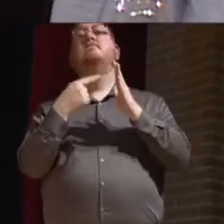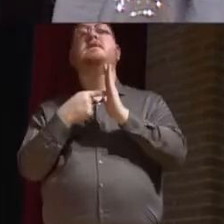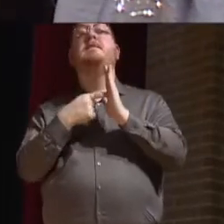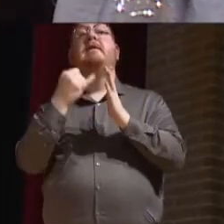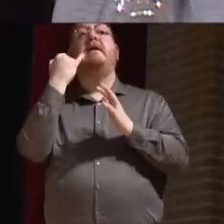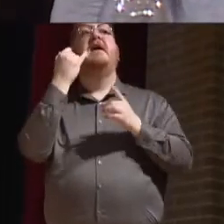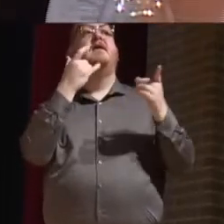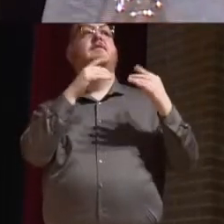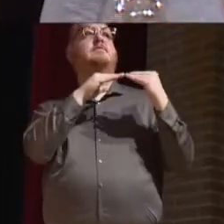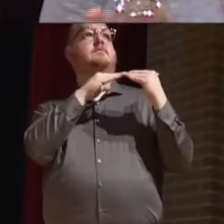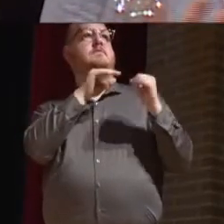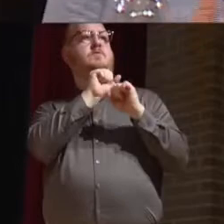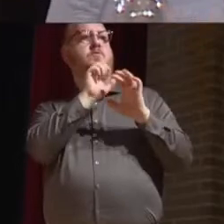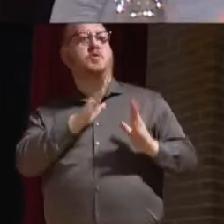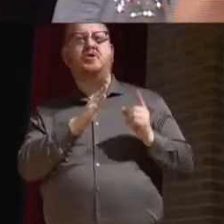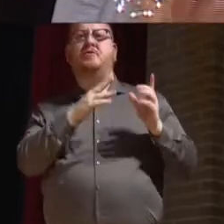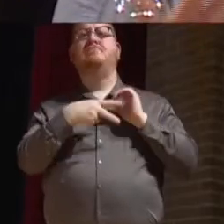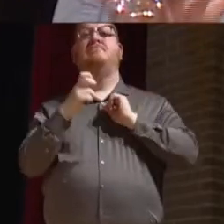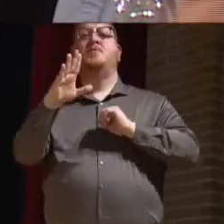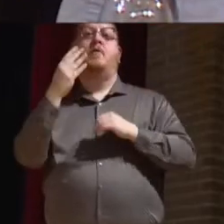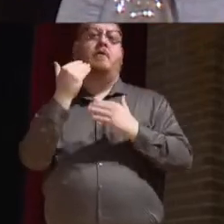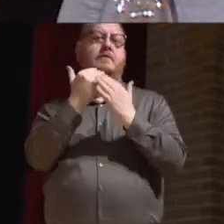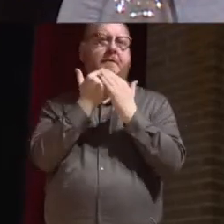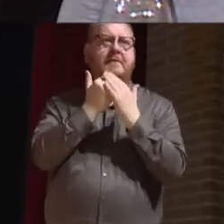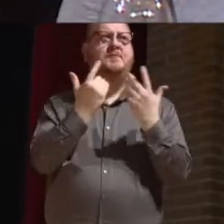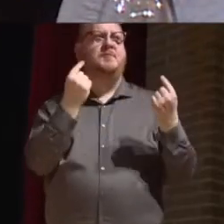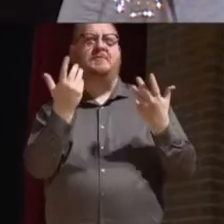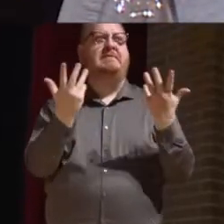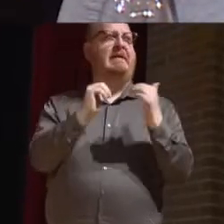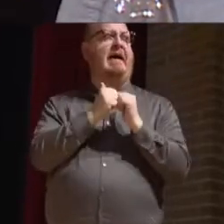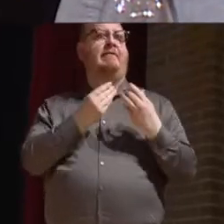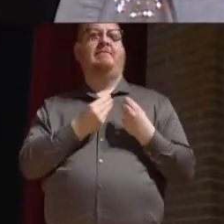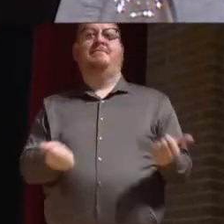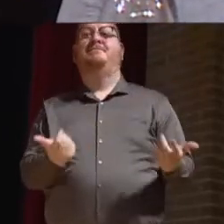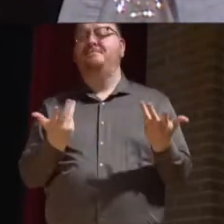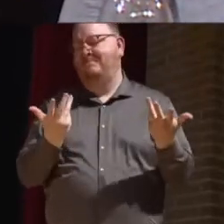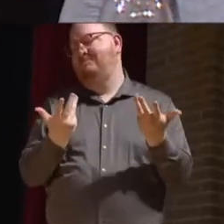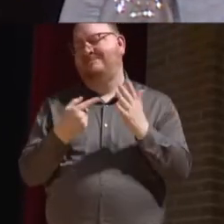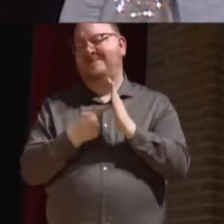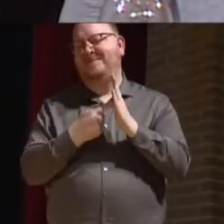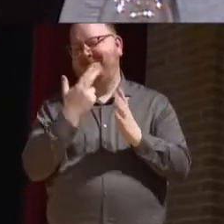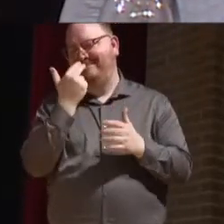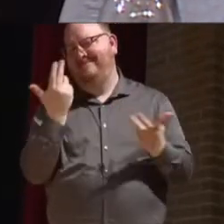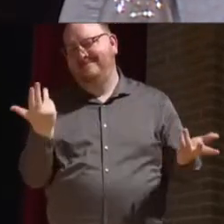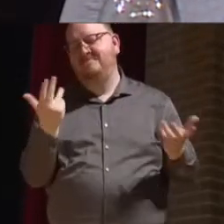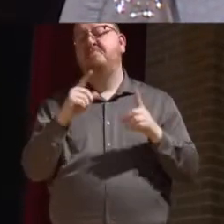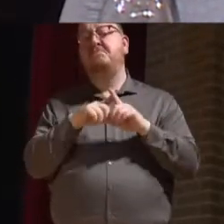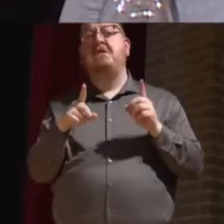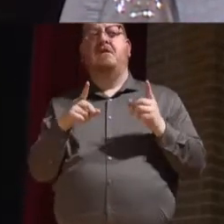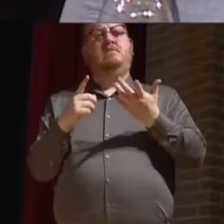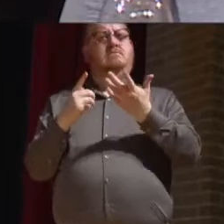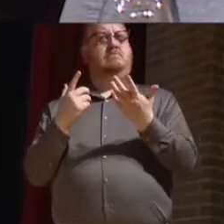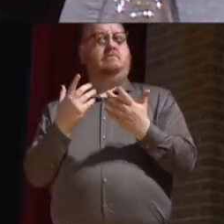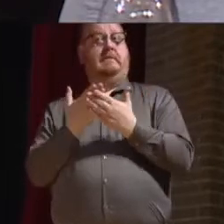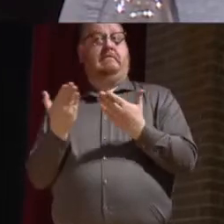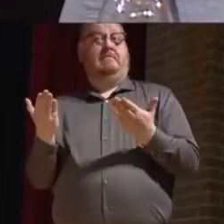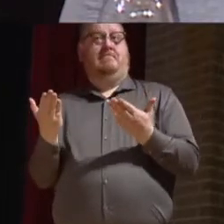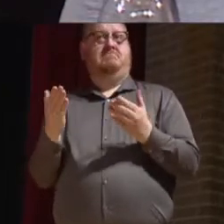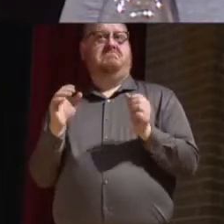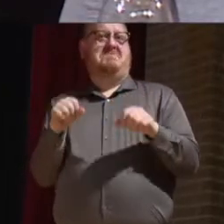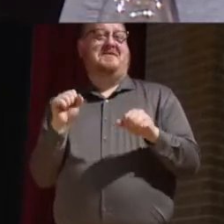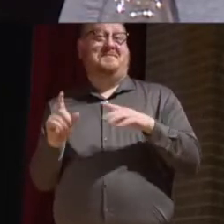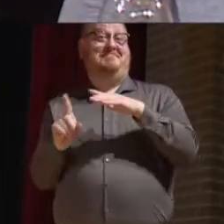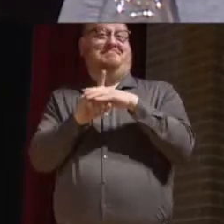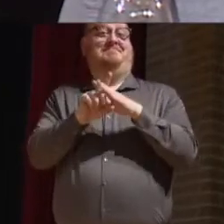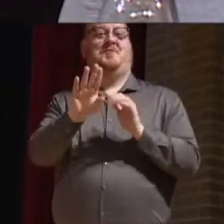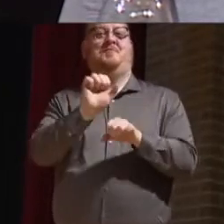out of the refrigerator, or eating your lunch on accident? How would you resolve that situation? And so just things that would maybe happen in the workplace that would